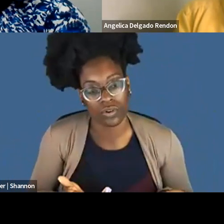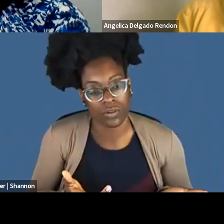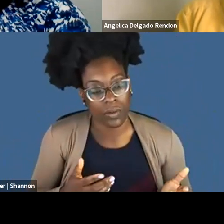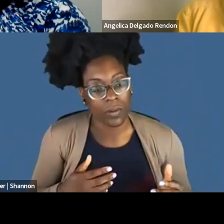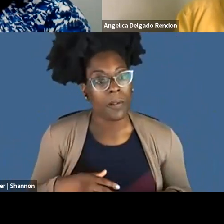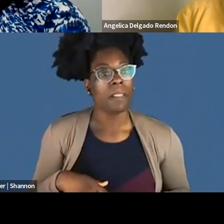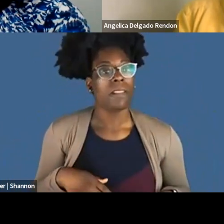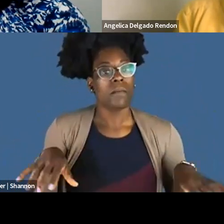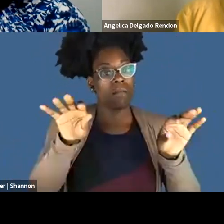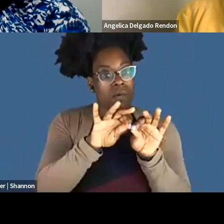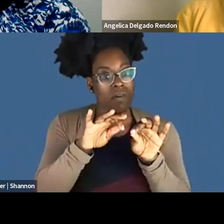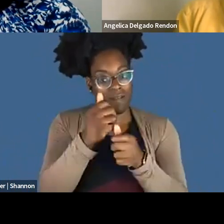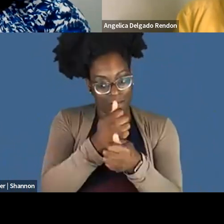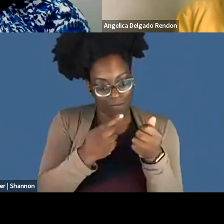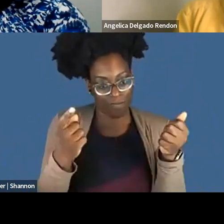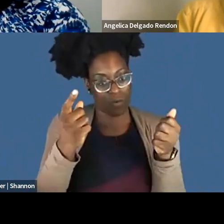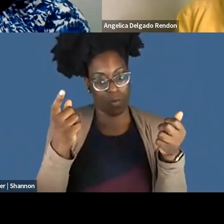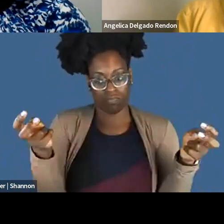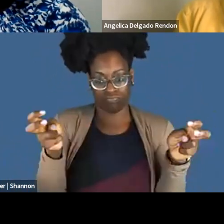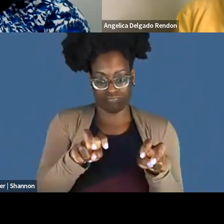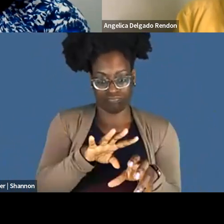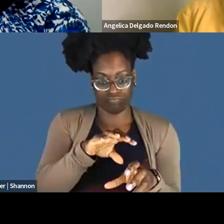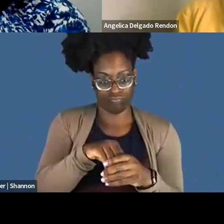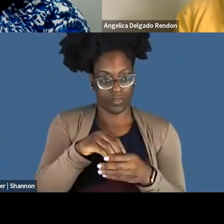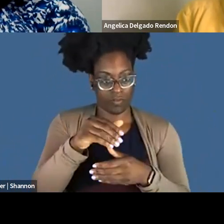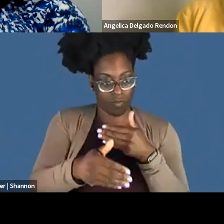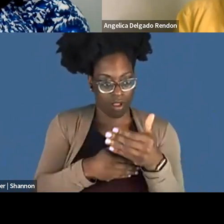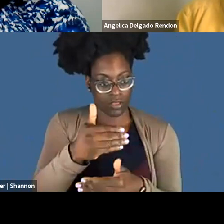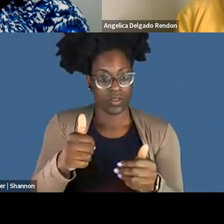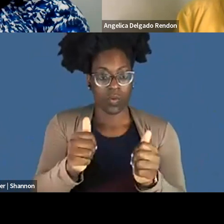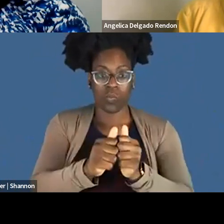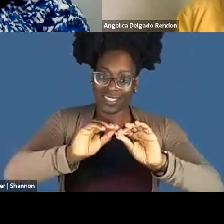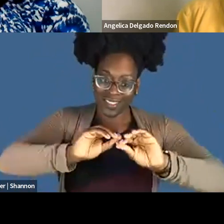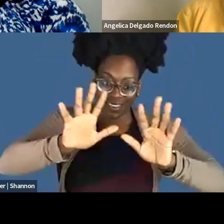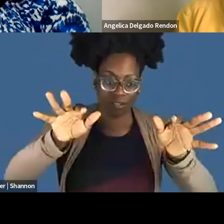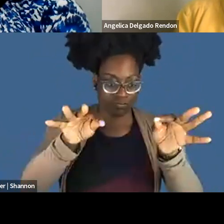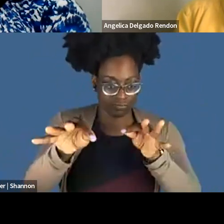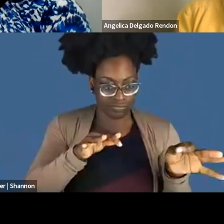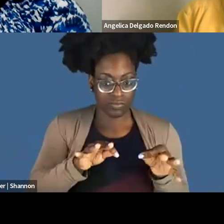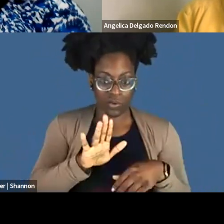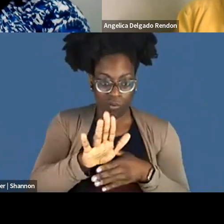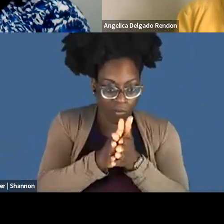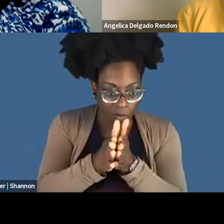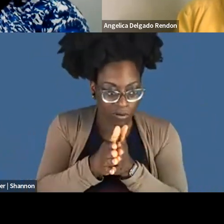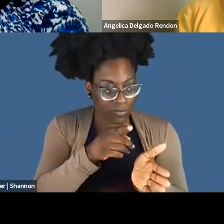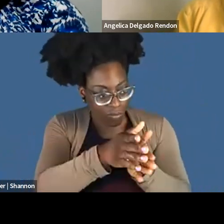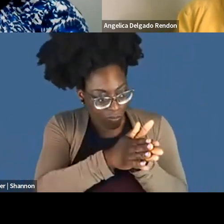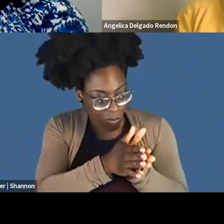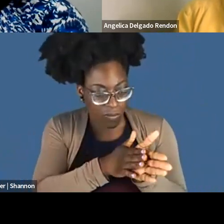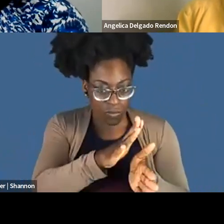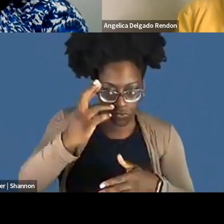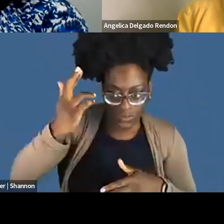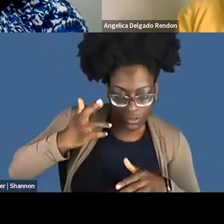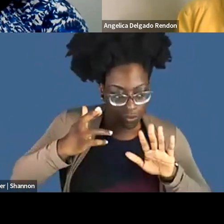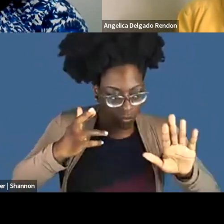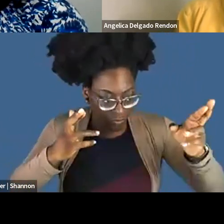table unclear about everyone's motives, which essentially keeps everyone sort